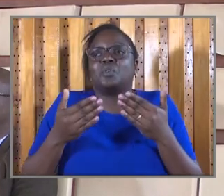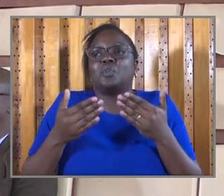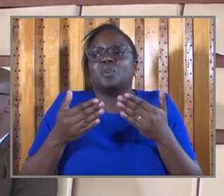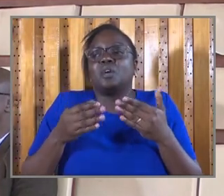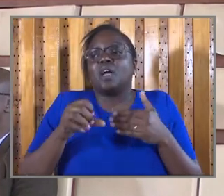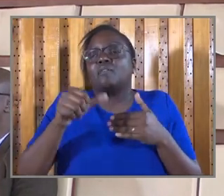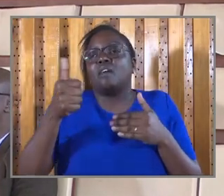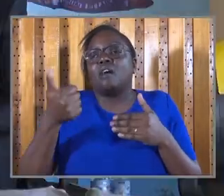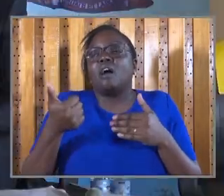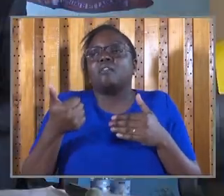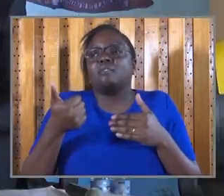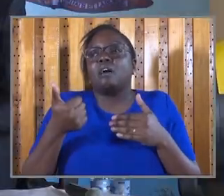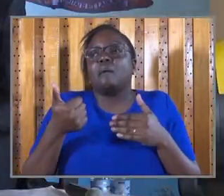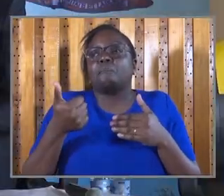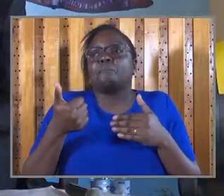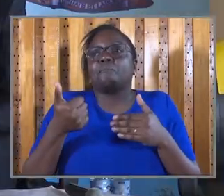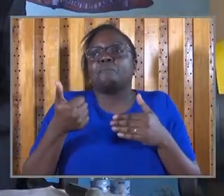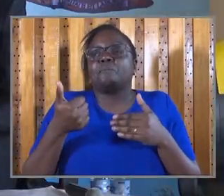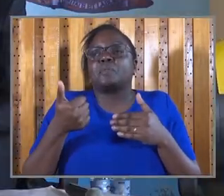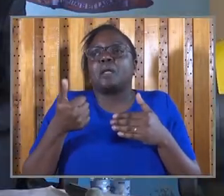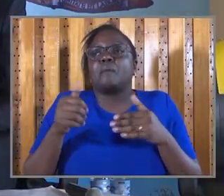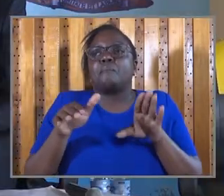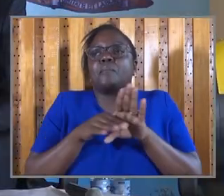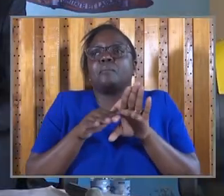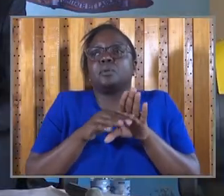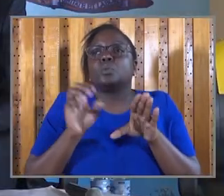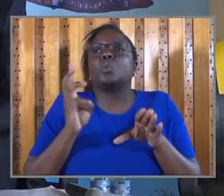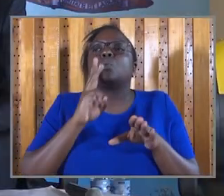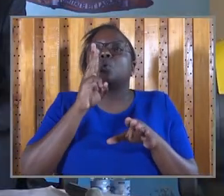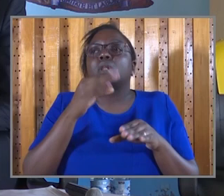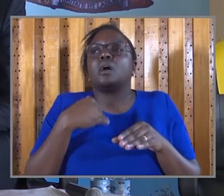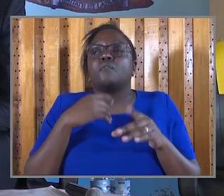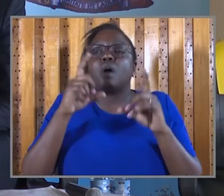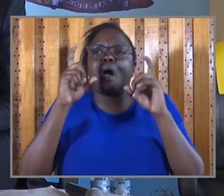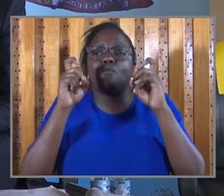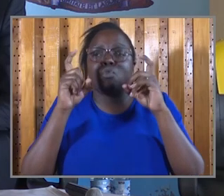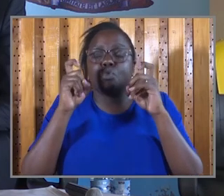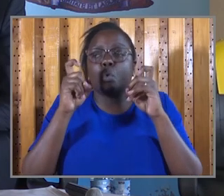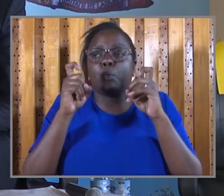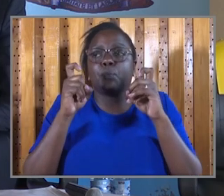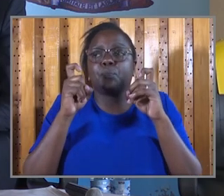other delegation members. So we are going to have a photo session.